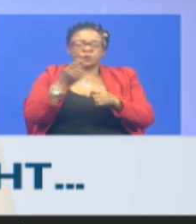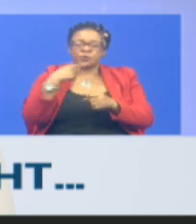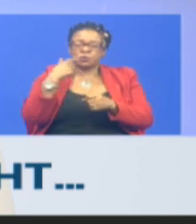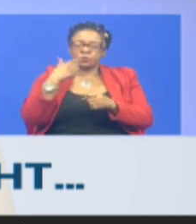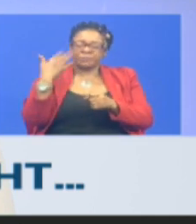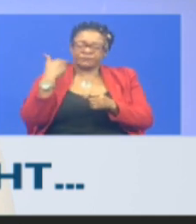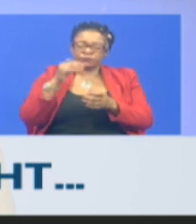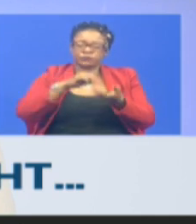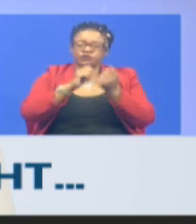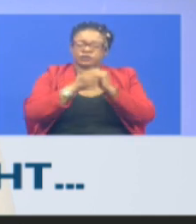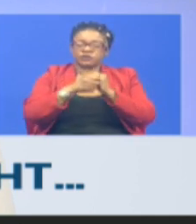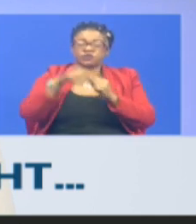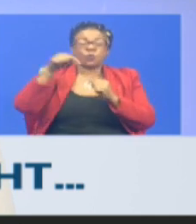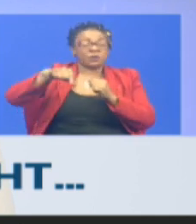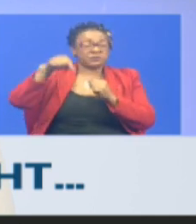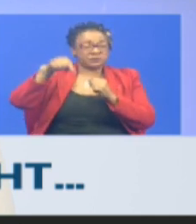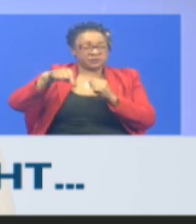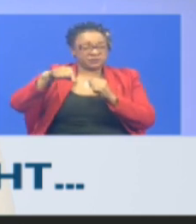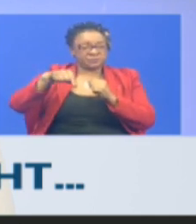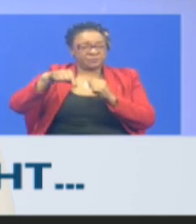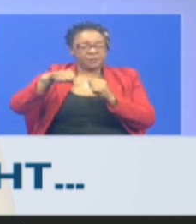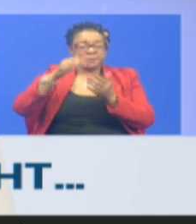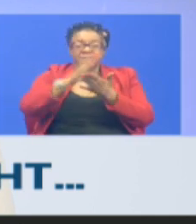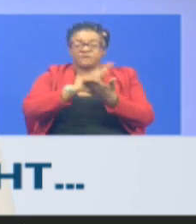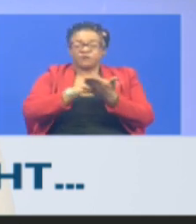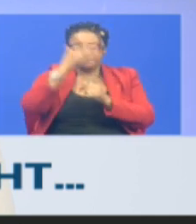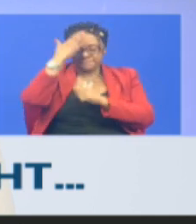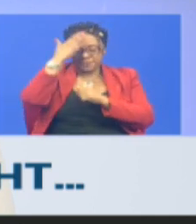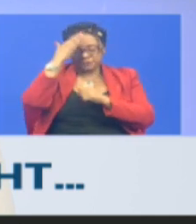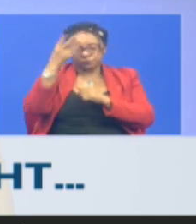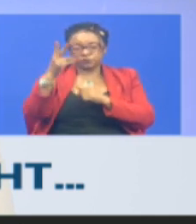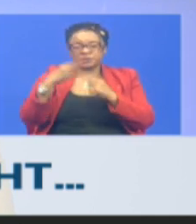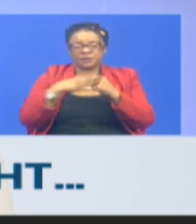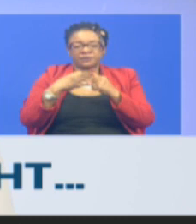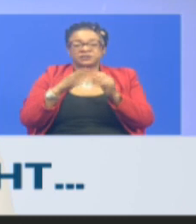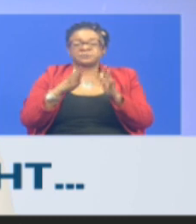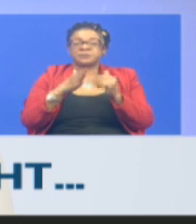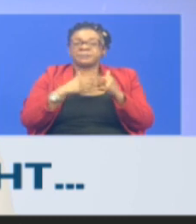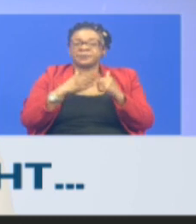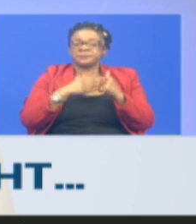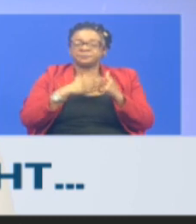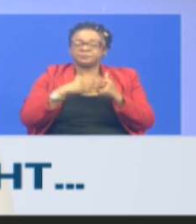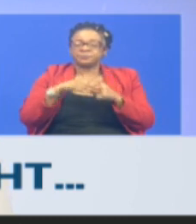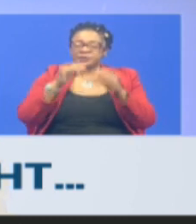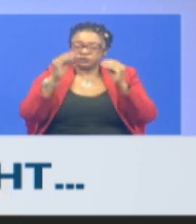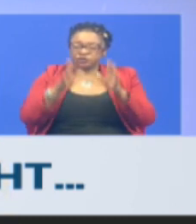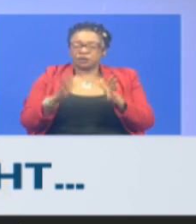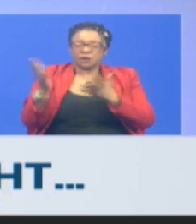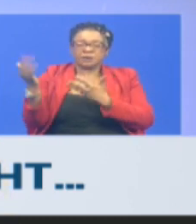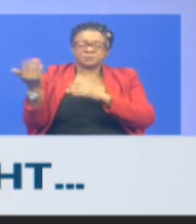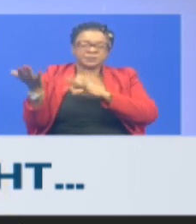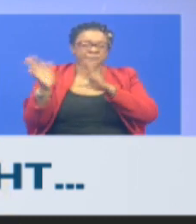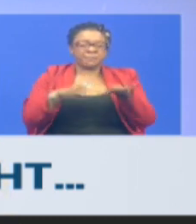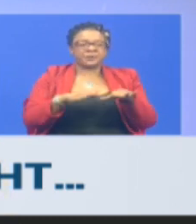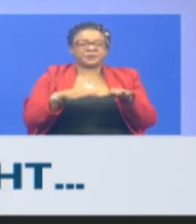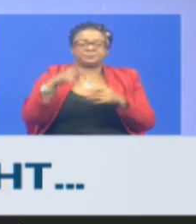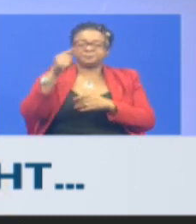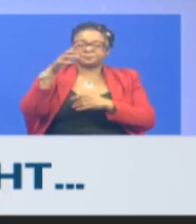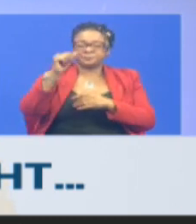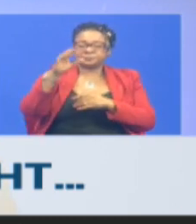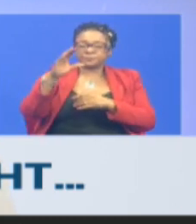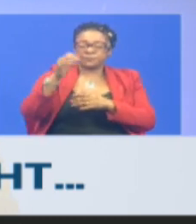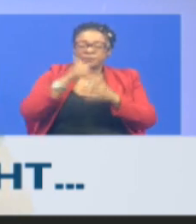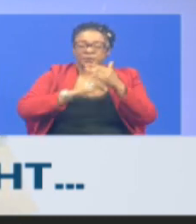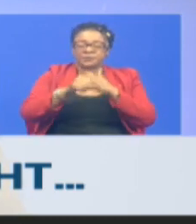isolation centres before Monday, the 28th of September, when teachers are expected back. The Teachers Service Commission and the